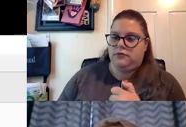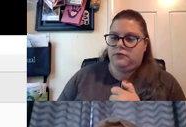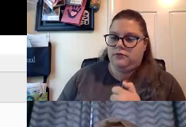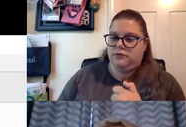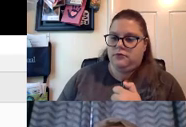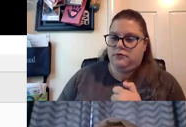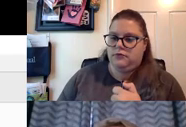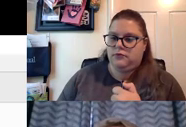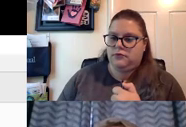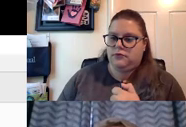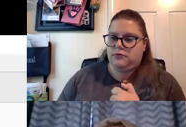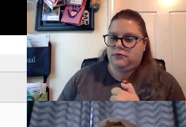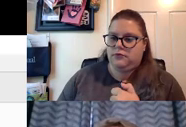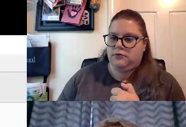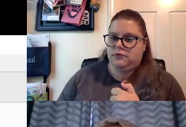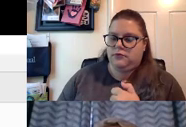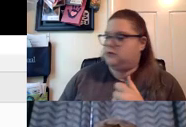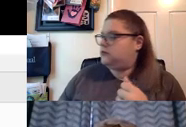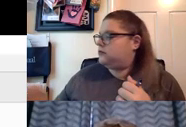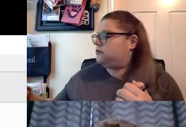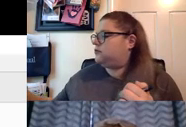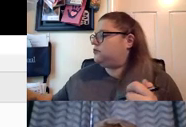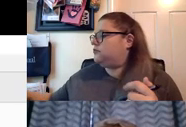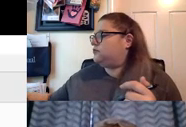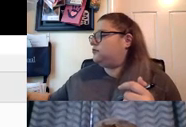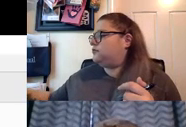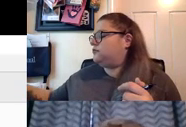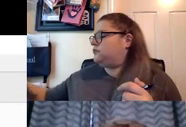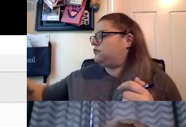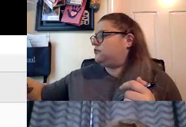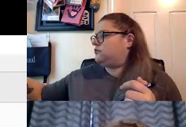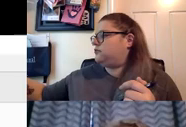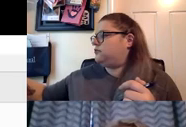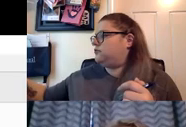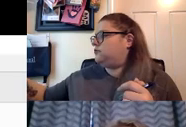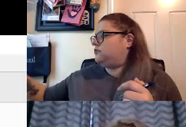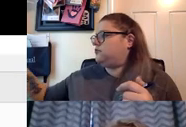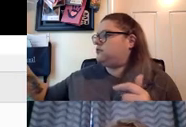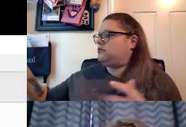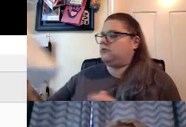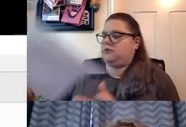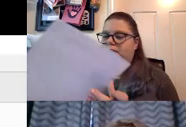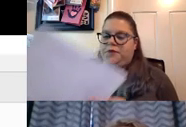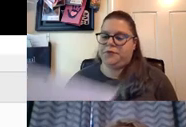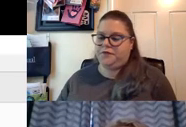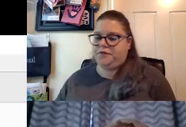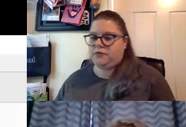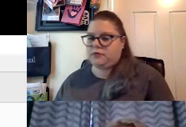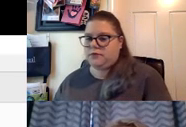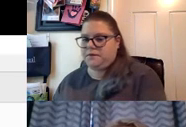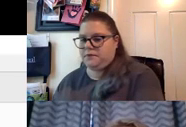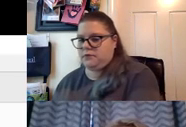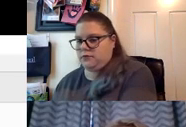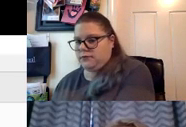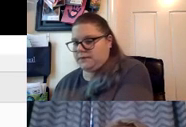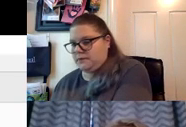So it is, my accessibility checker is over here on the left-hand side, and I'm seeing lots of issues. I